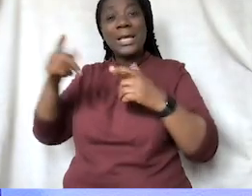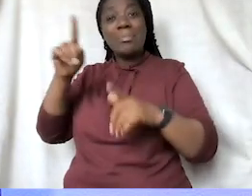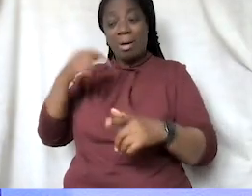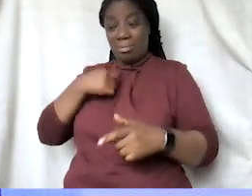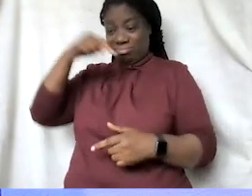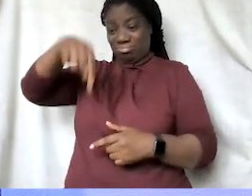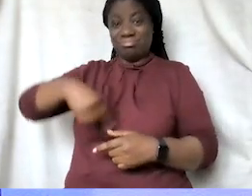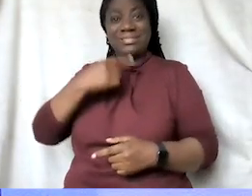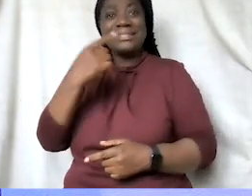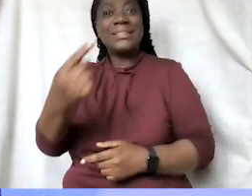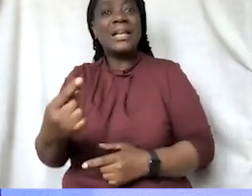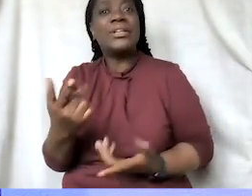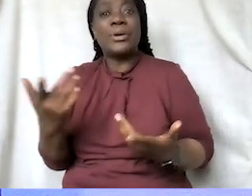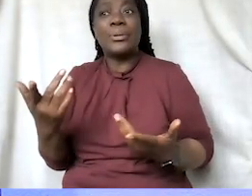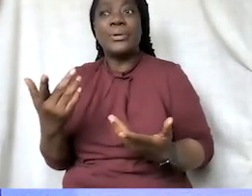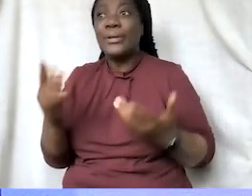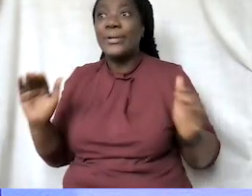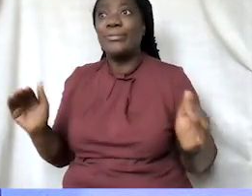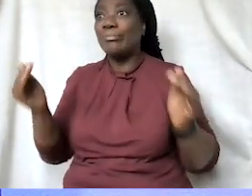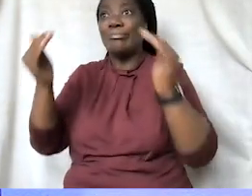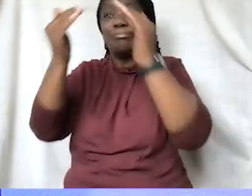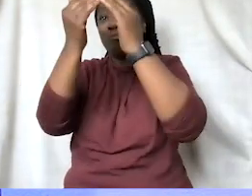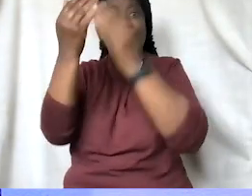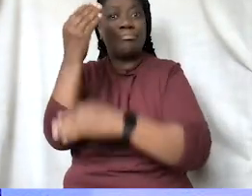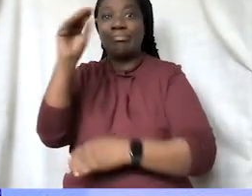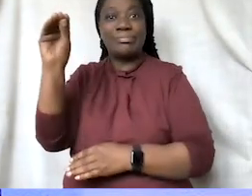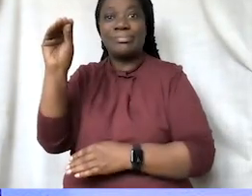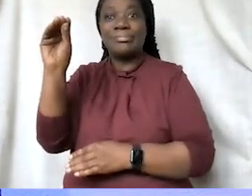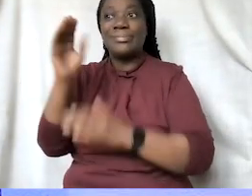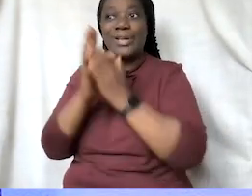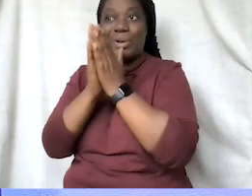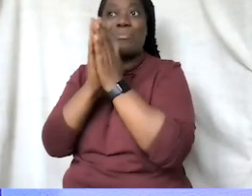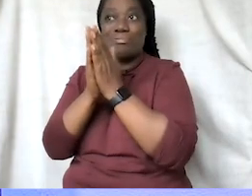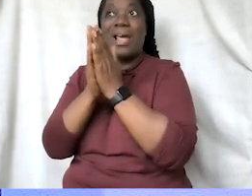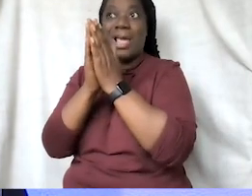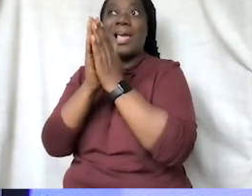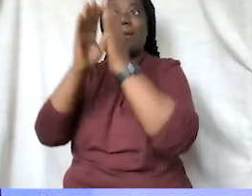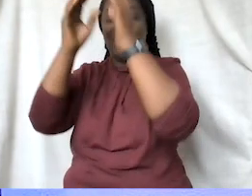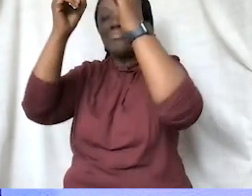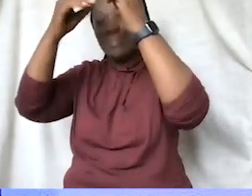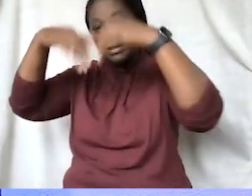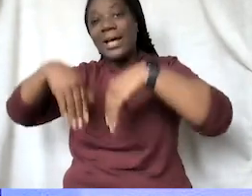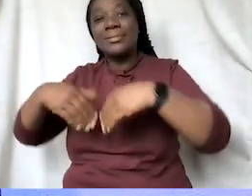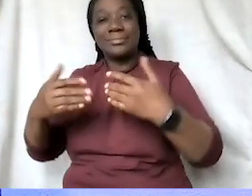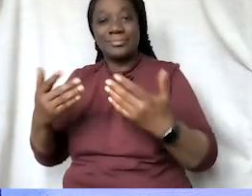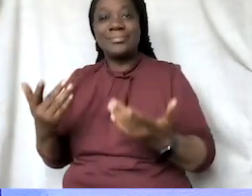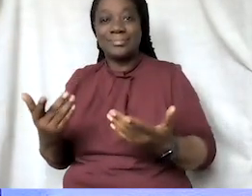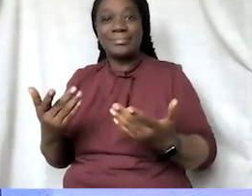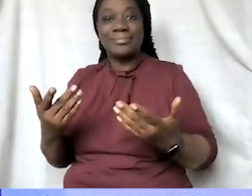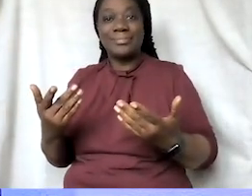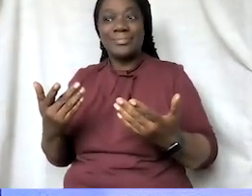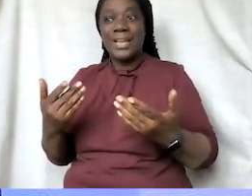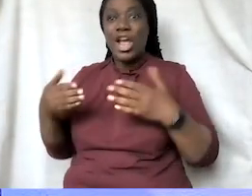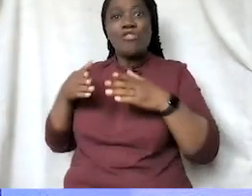you know there is no mountain too high that prayer cannot break down. There is no river